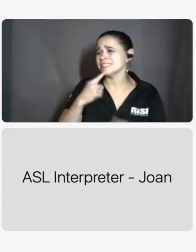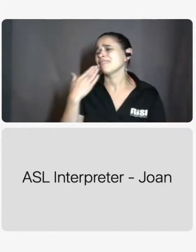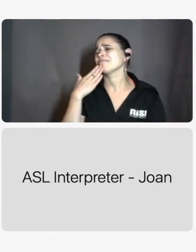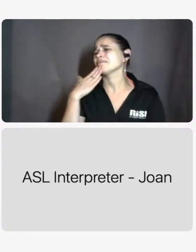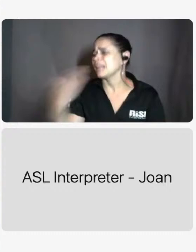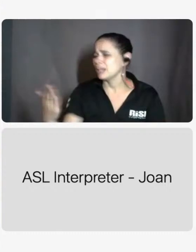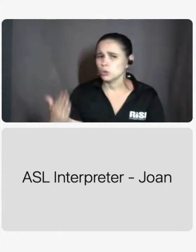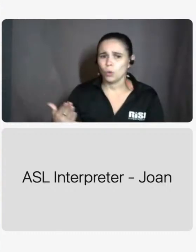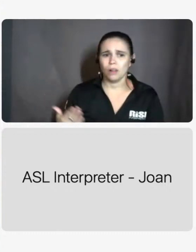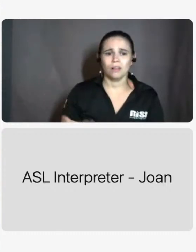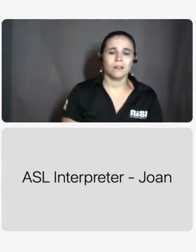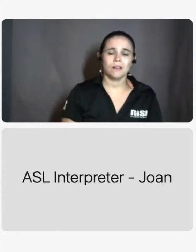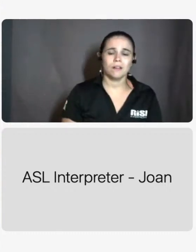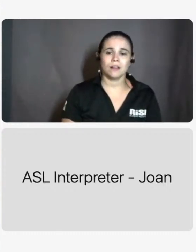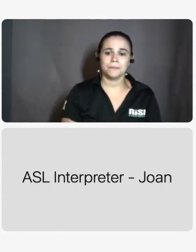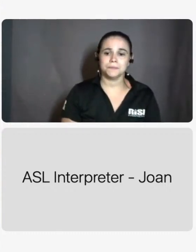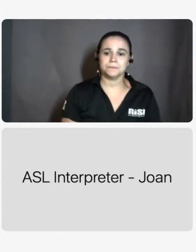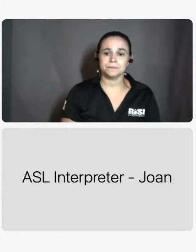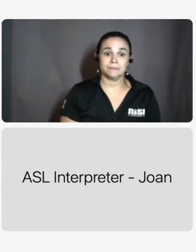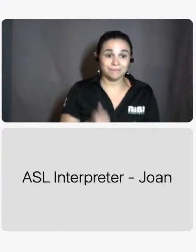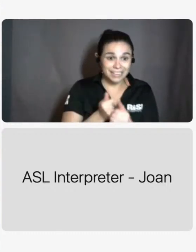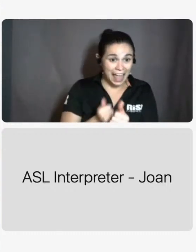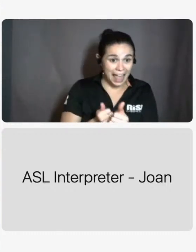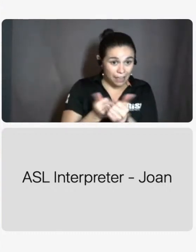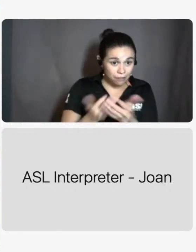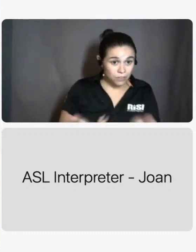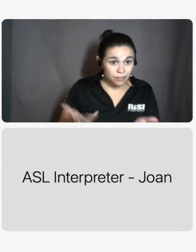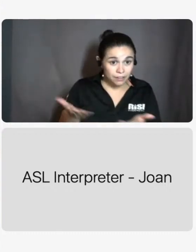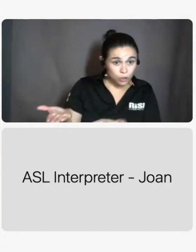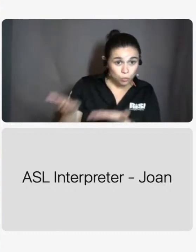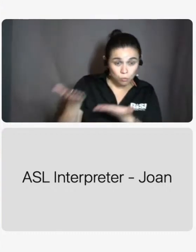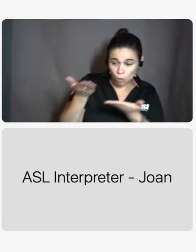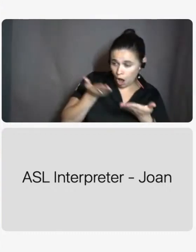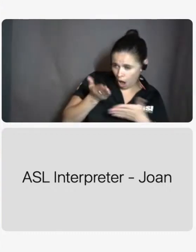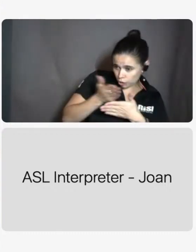Everything you brought to the table, everything you shared with us, I think Mr. Ibarra just said it